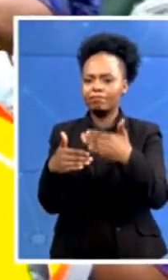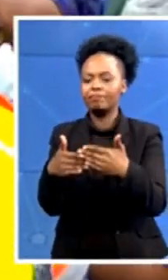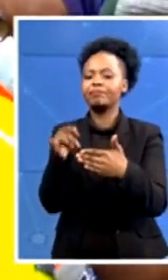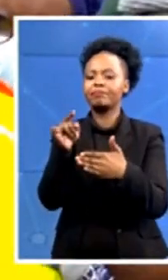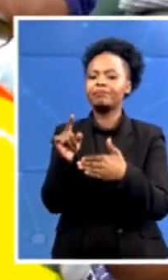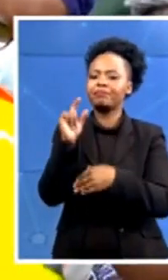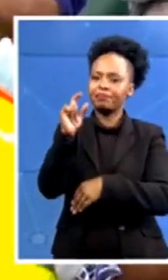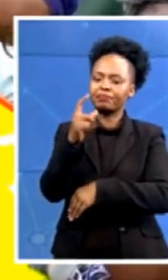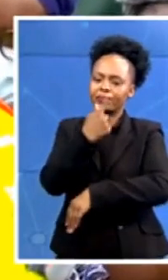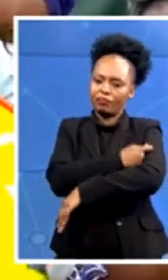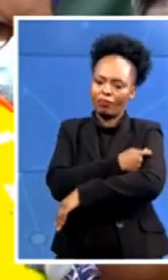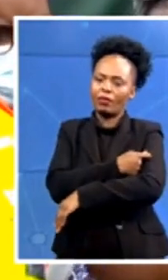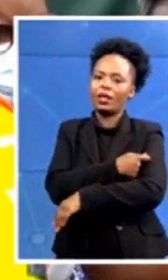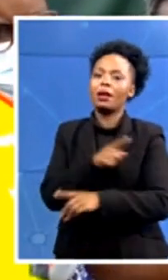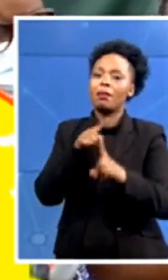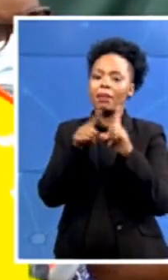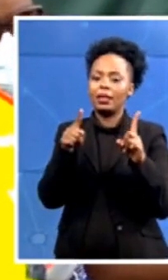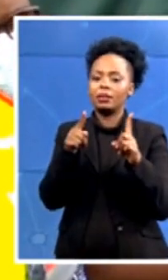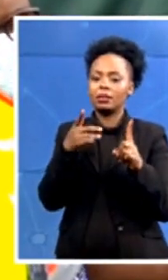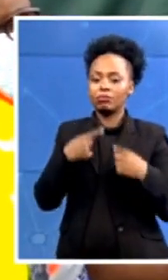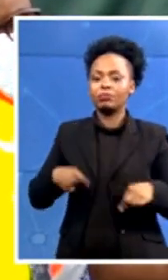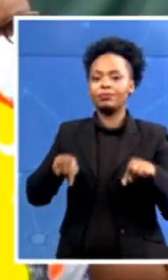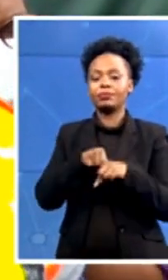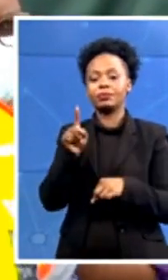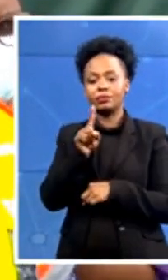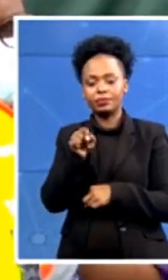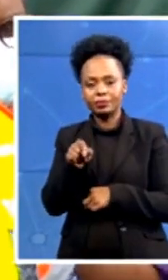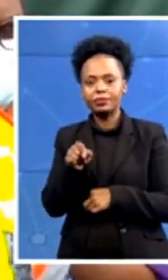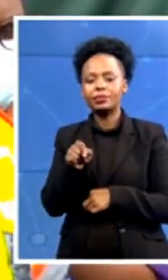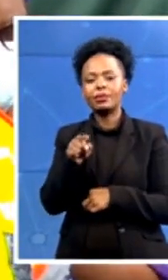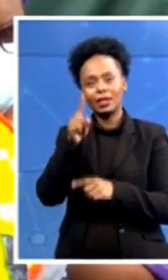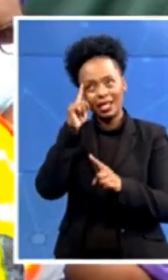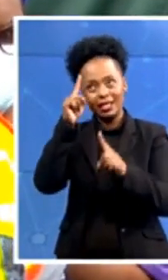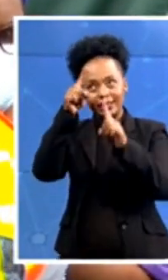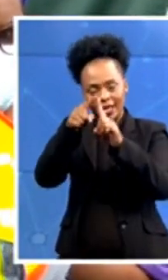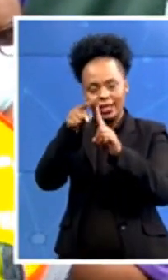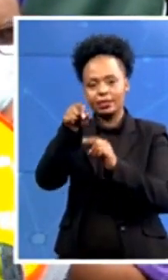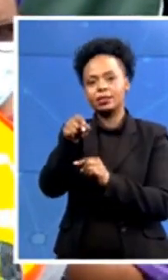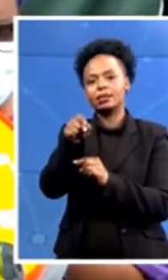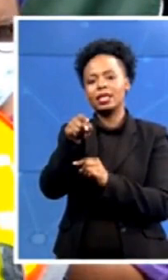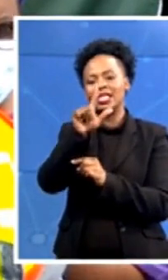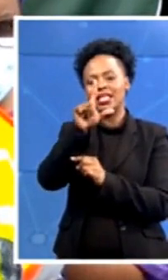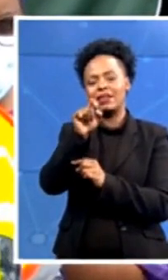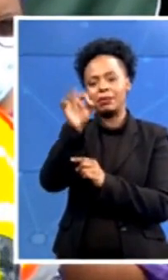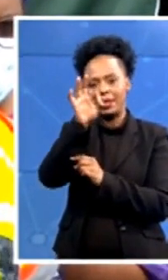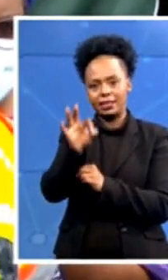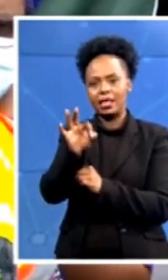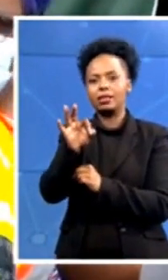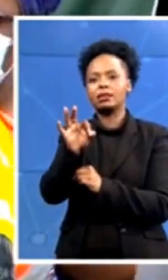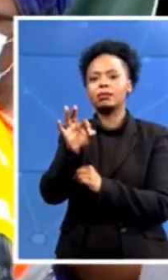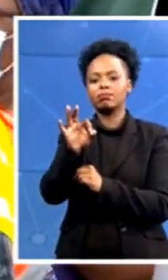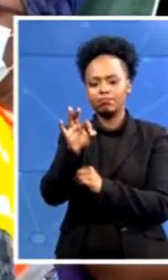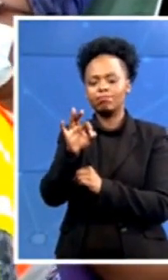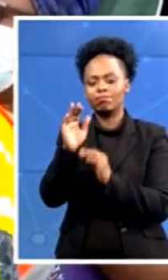just at least 70% by latest end of December, possibly the middle of